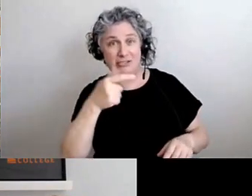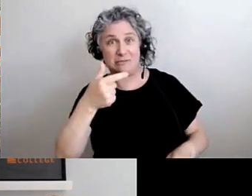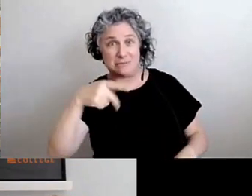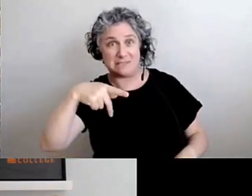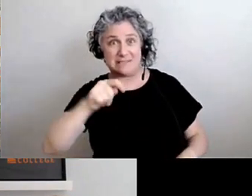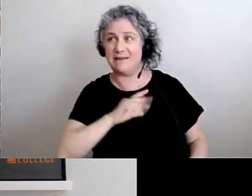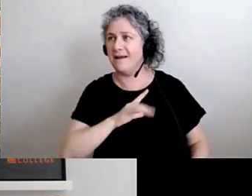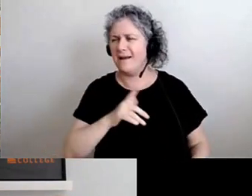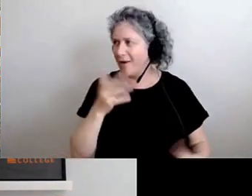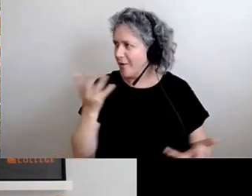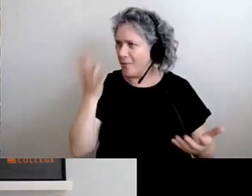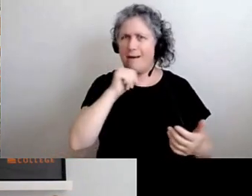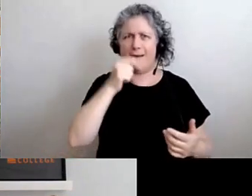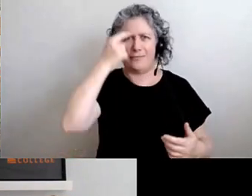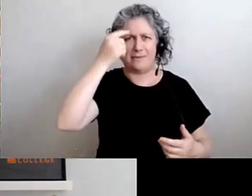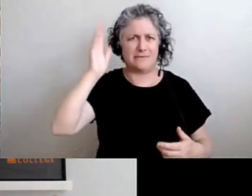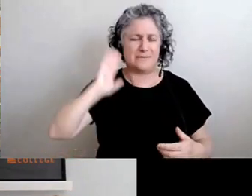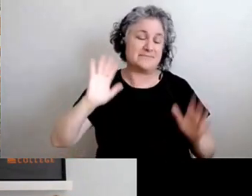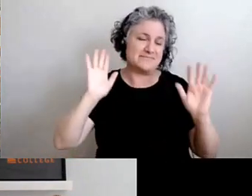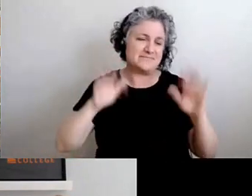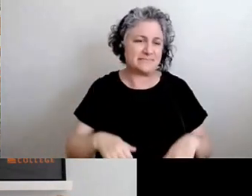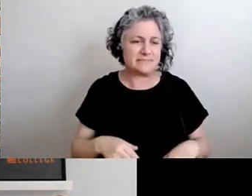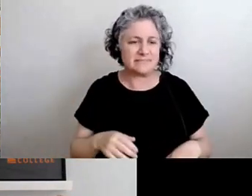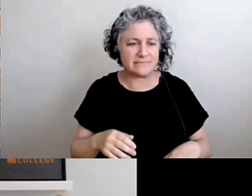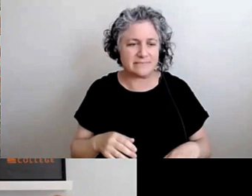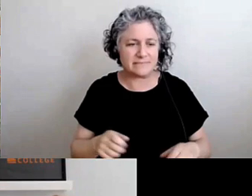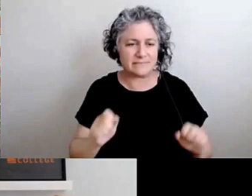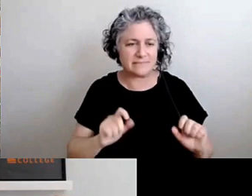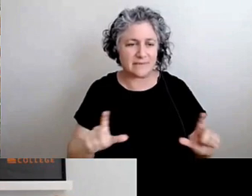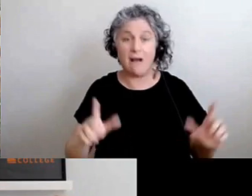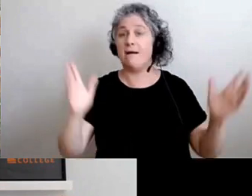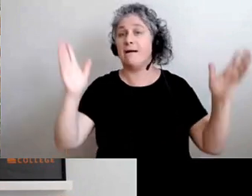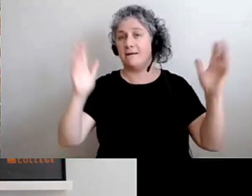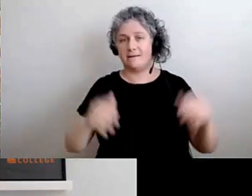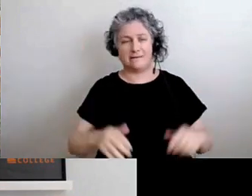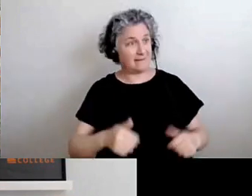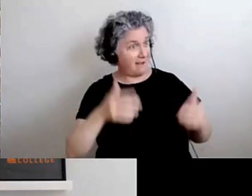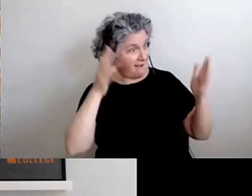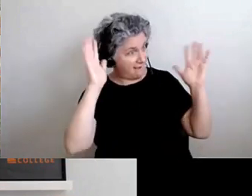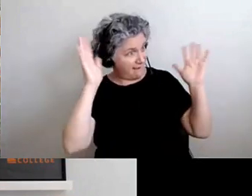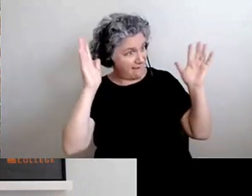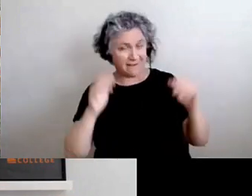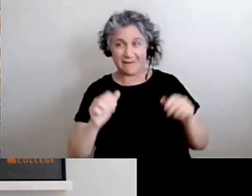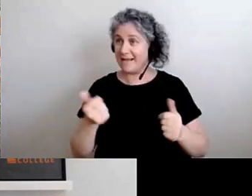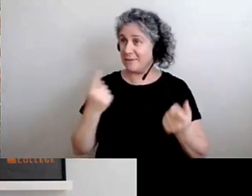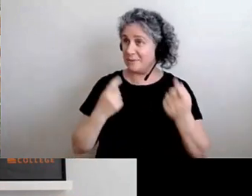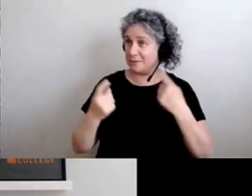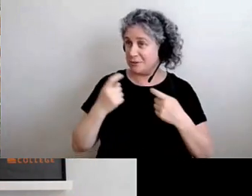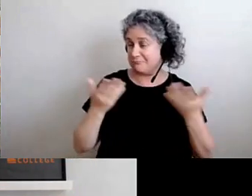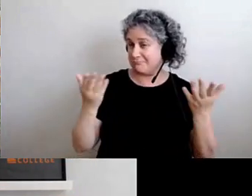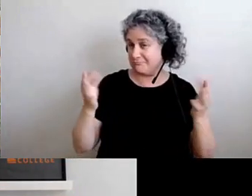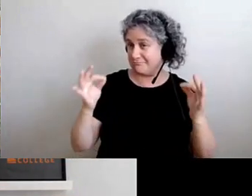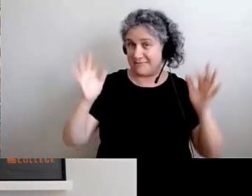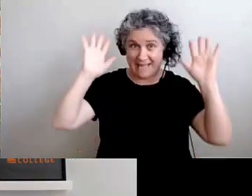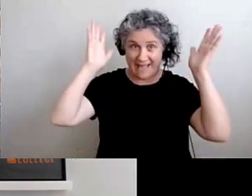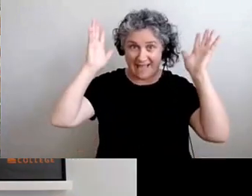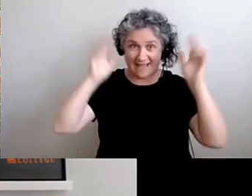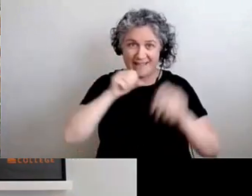Oh gosh. All right. Next slide, if there is one. Aha. Any questions?